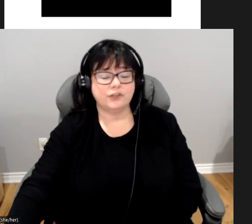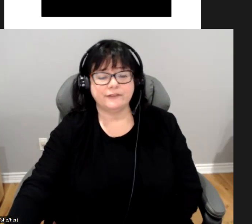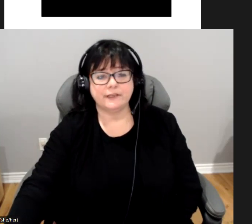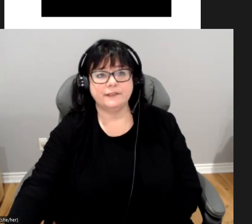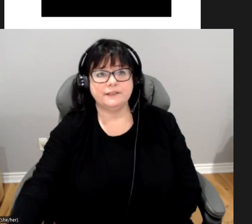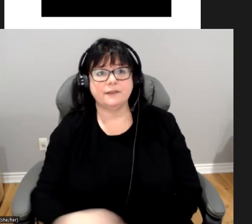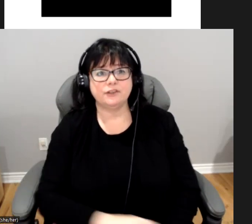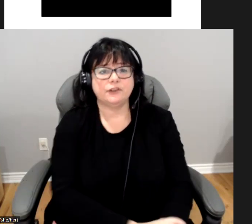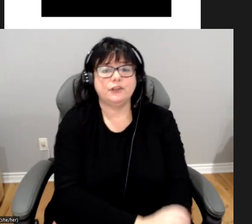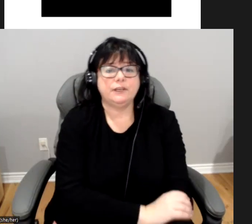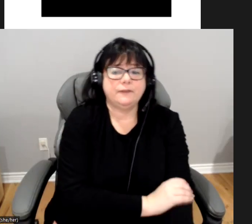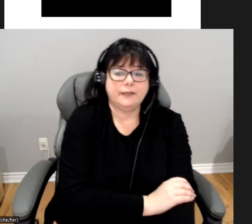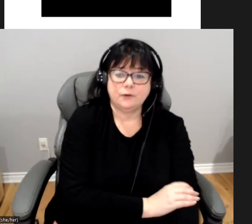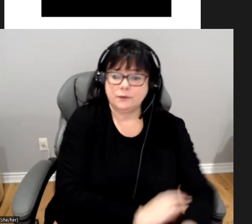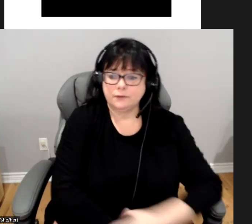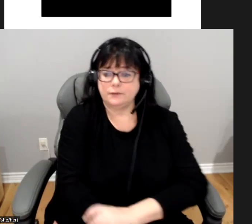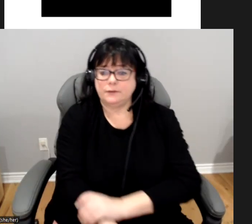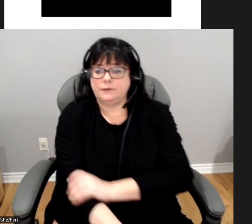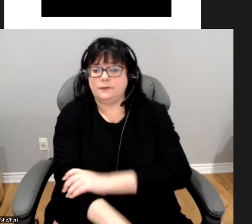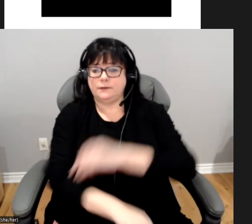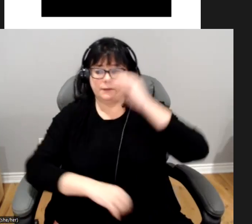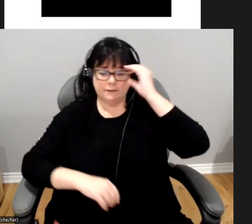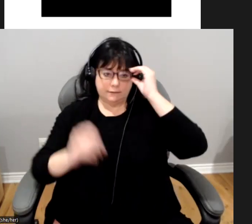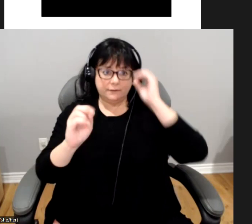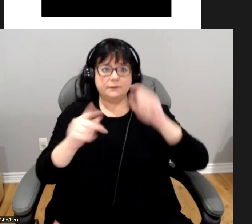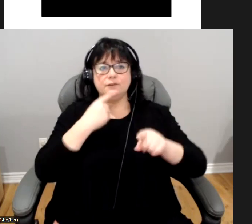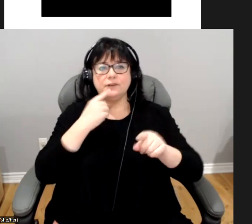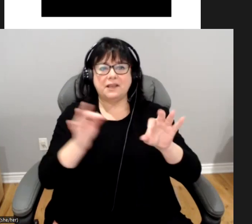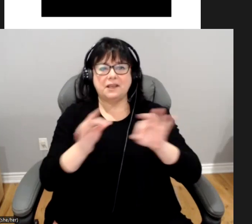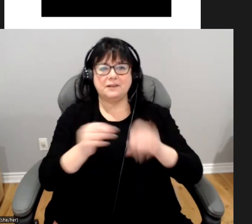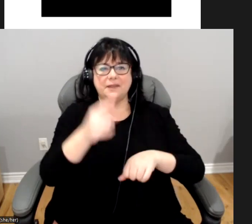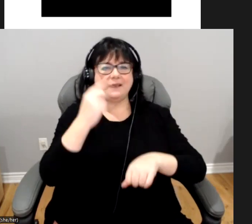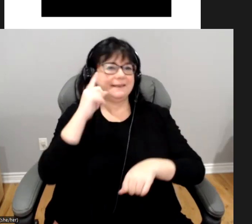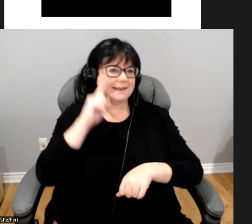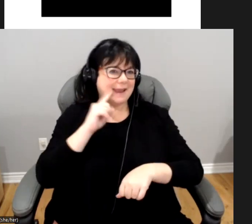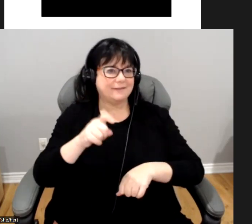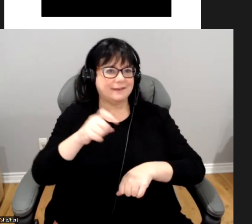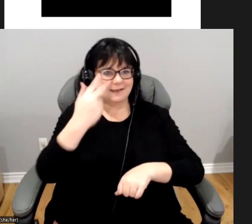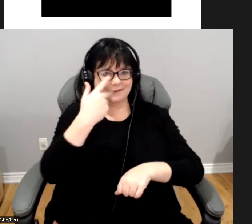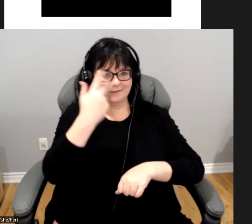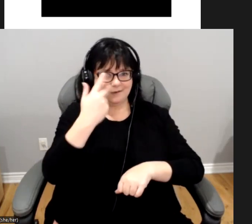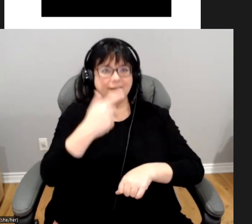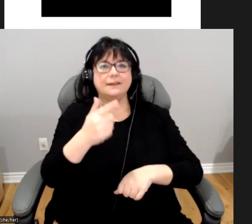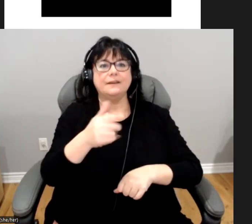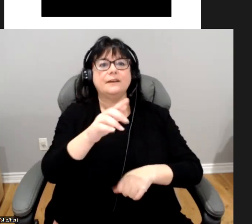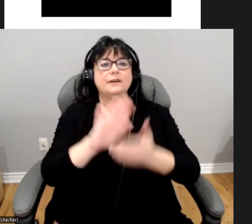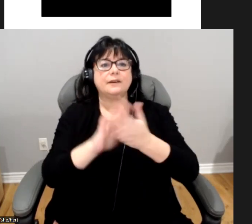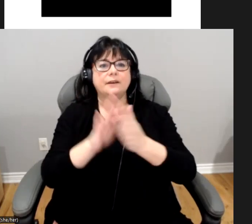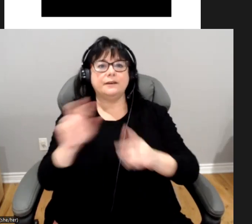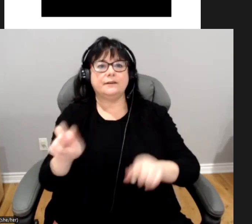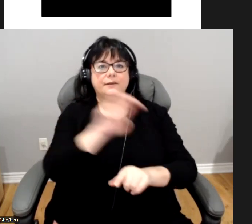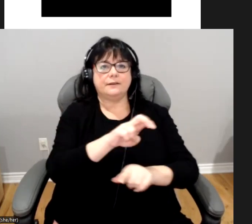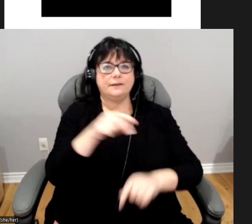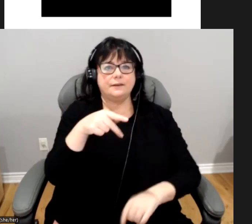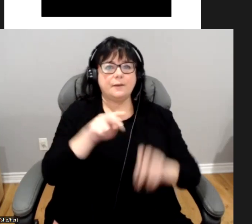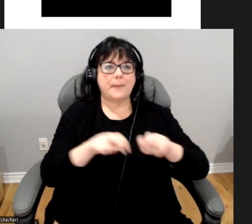that. Jessica is deaf. She's going to need video. Okay, so Jessica, I'm going to promote you to panelist and then